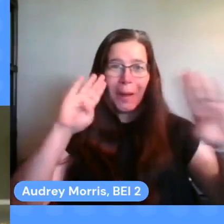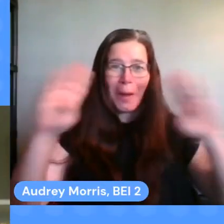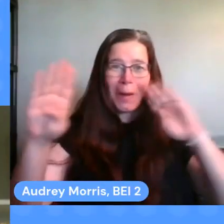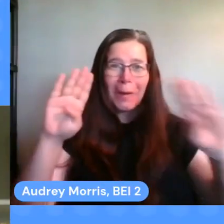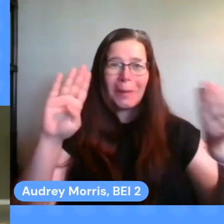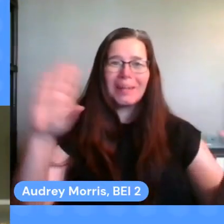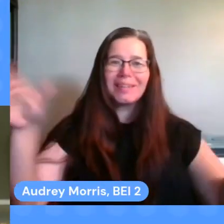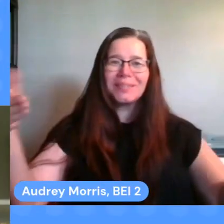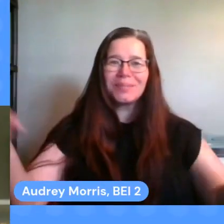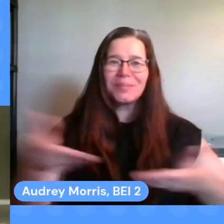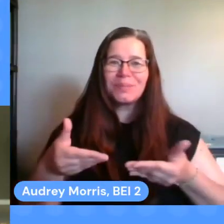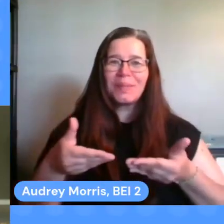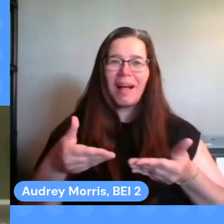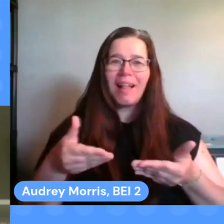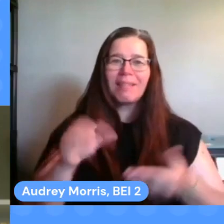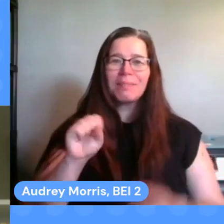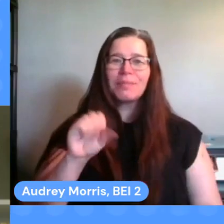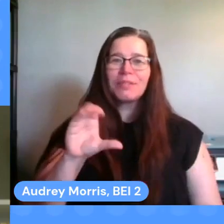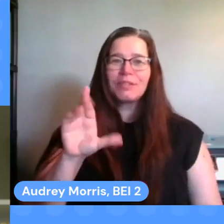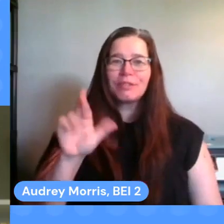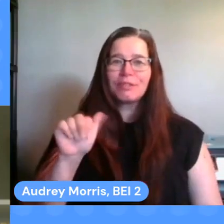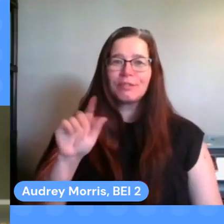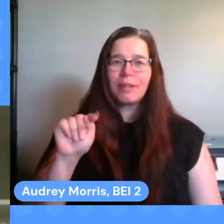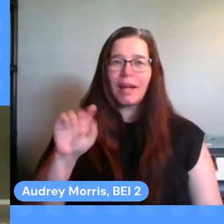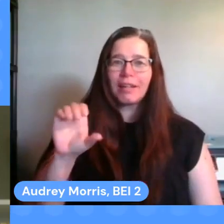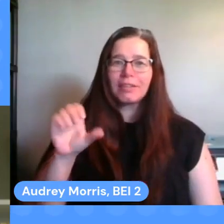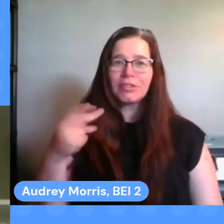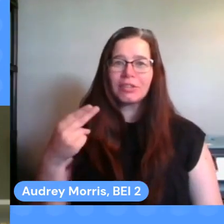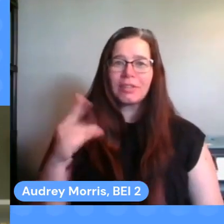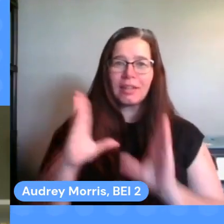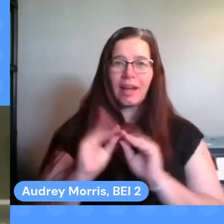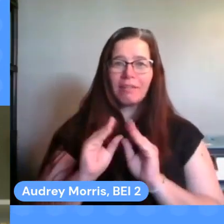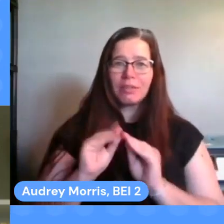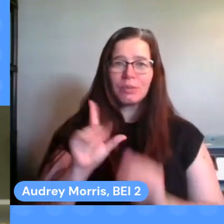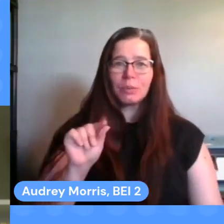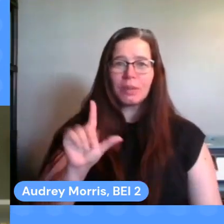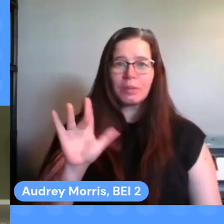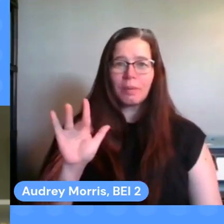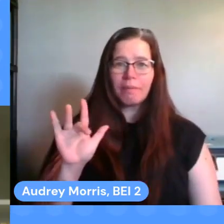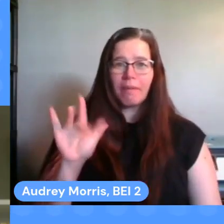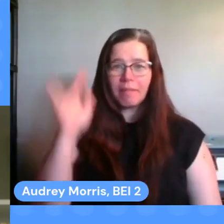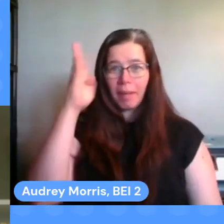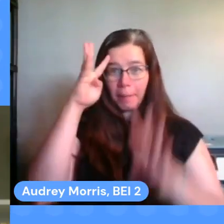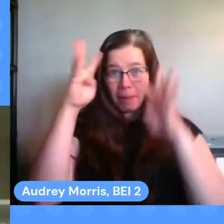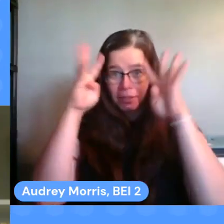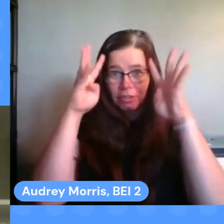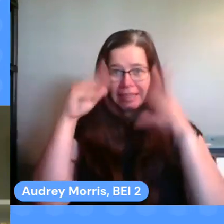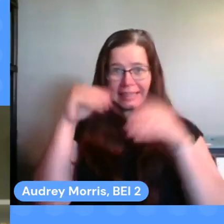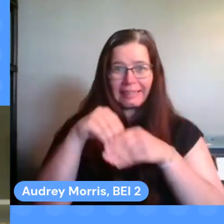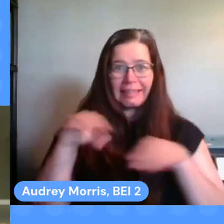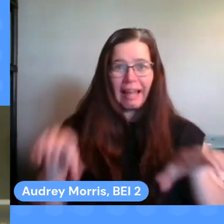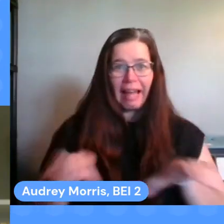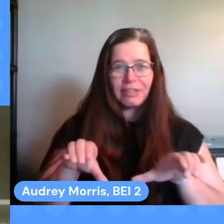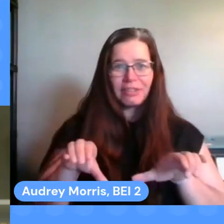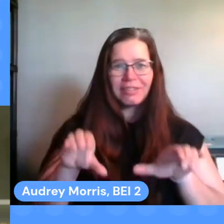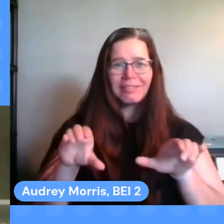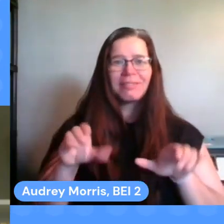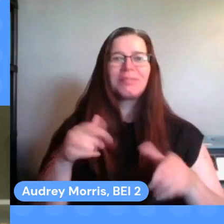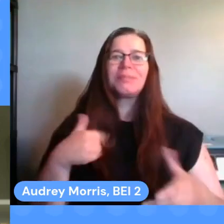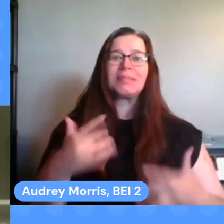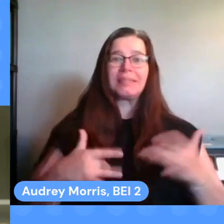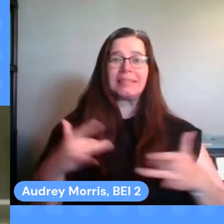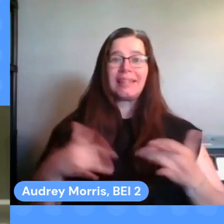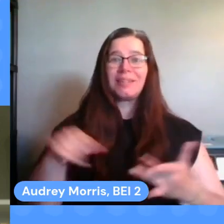Hello, and welcome to Scratch Conference 2025, Imagination in Action. We are so excited you, our global